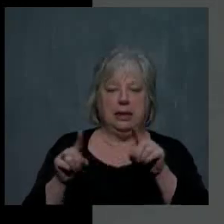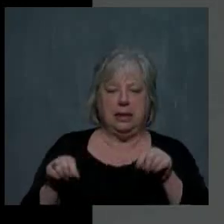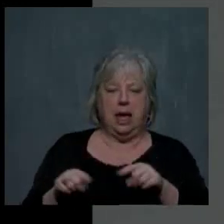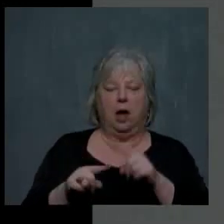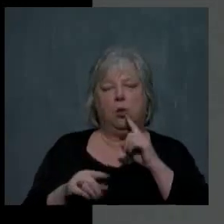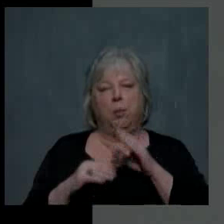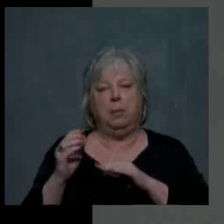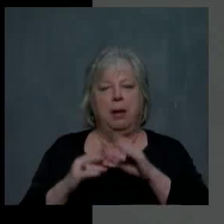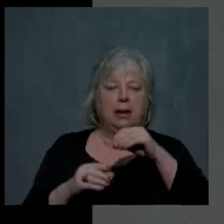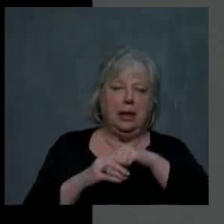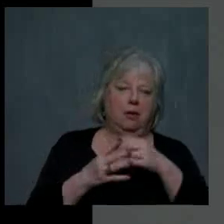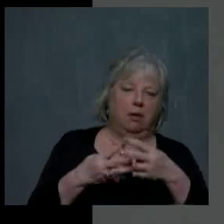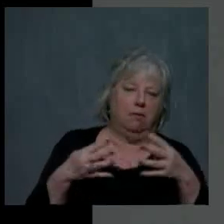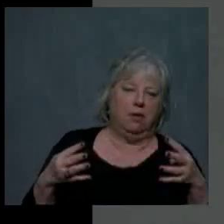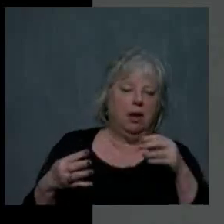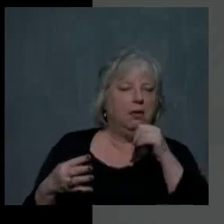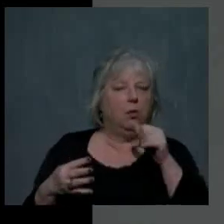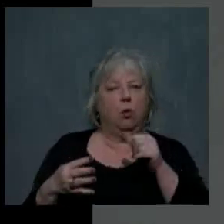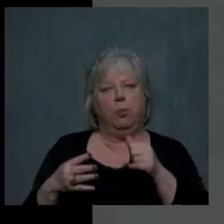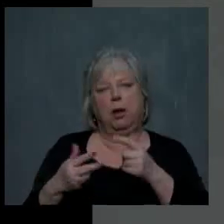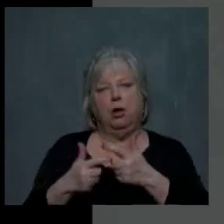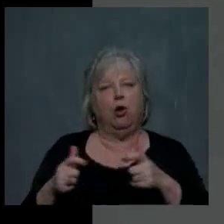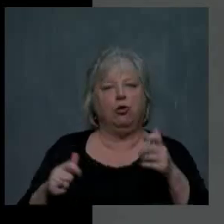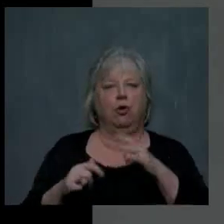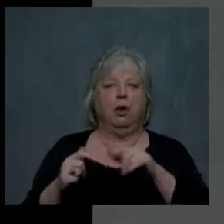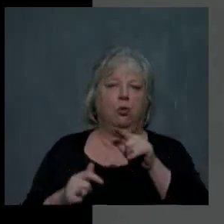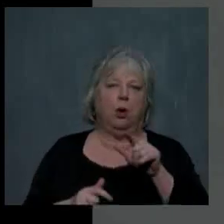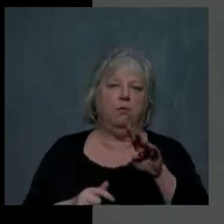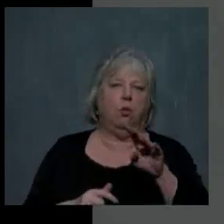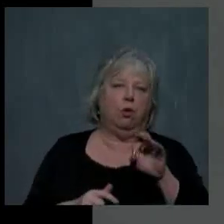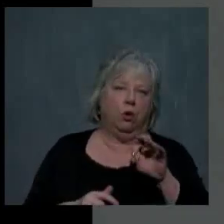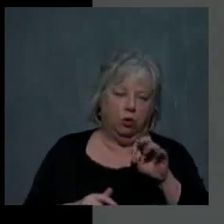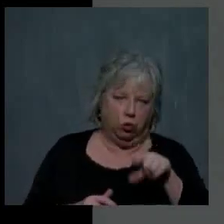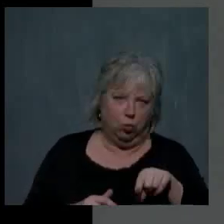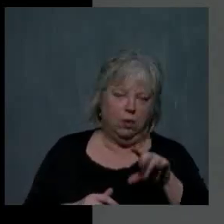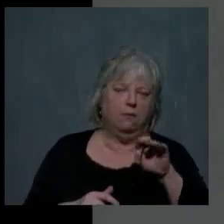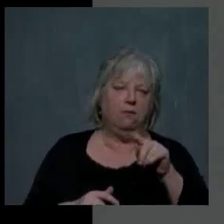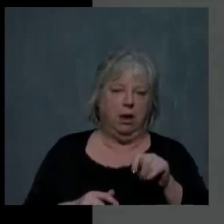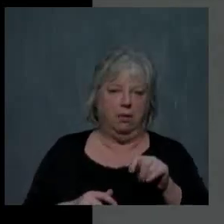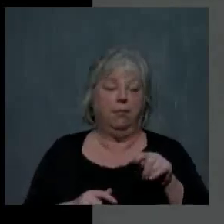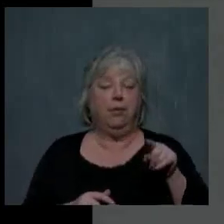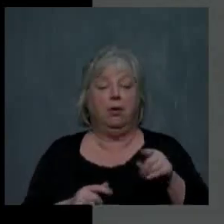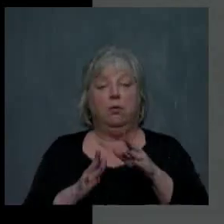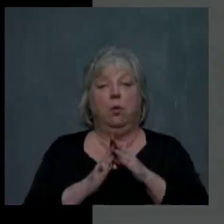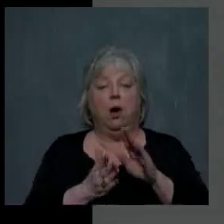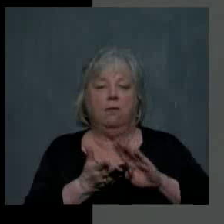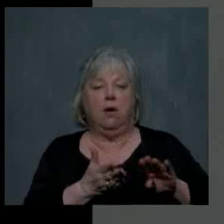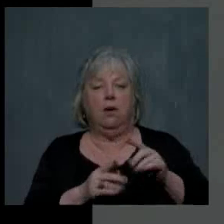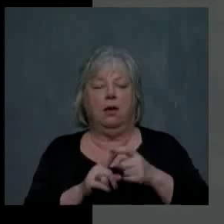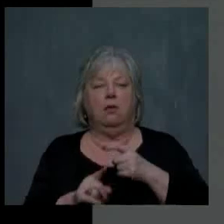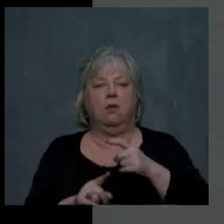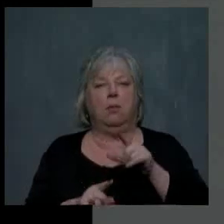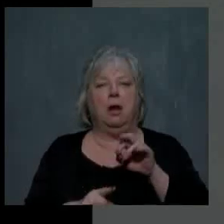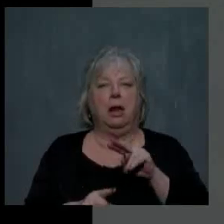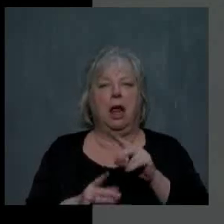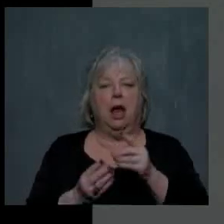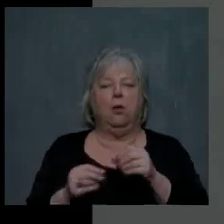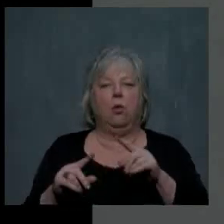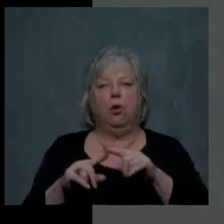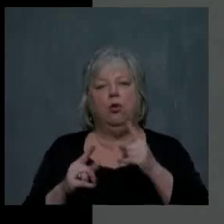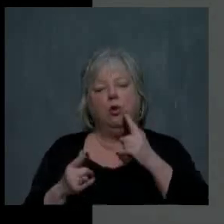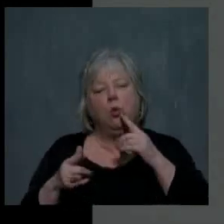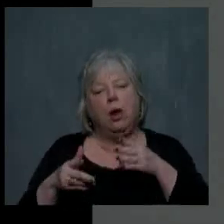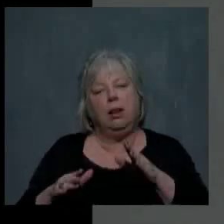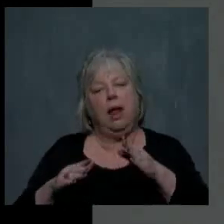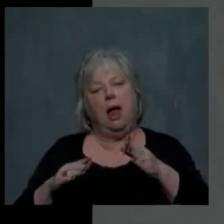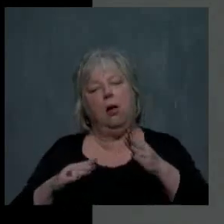area will not exceed 24 square feet. The request does include a variance from the land alteration ordinance to allow grading of the lots with the